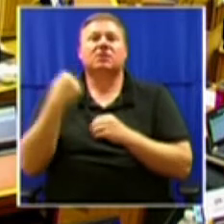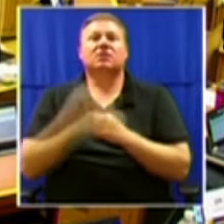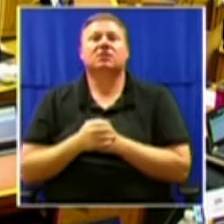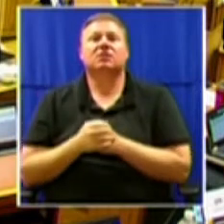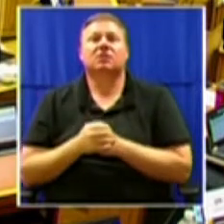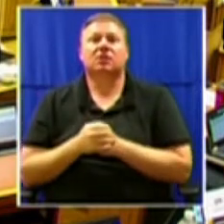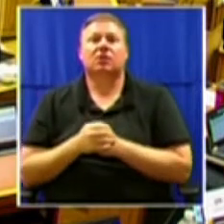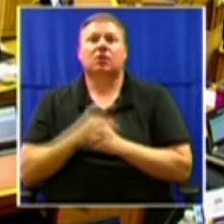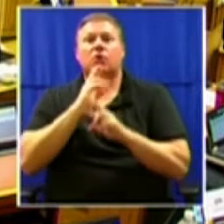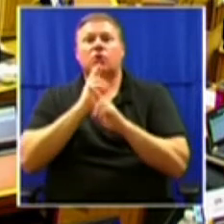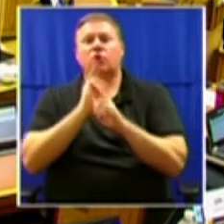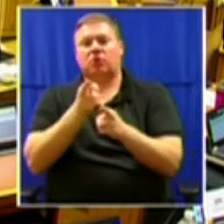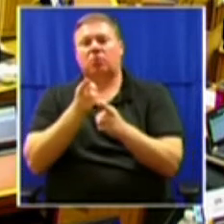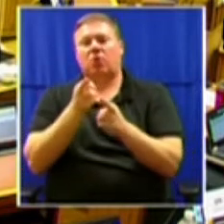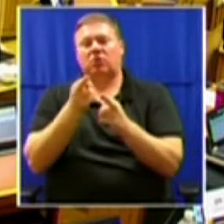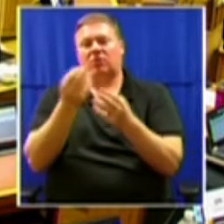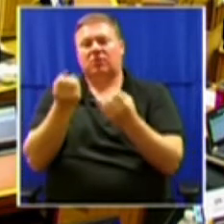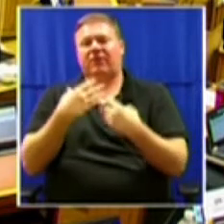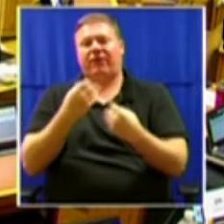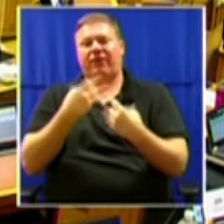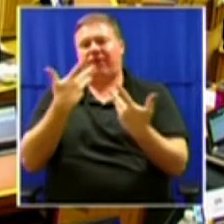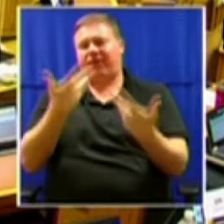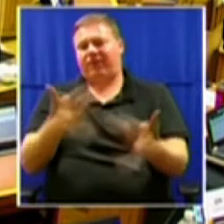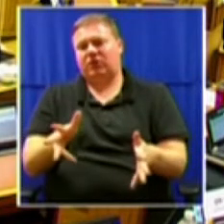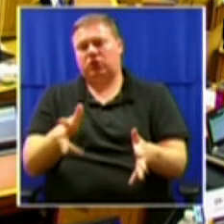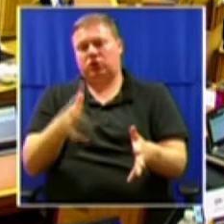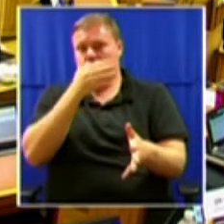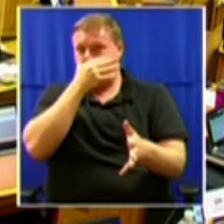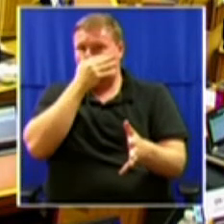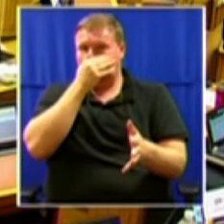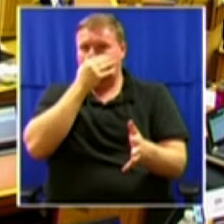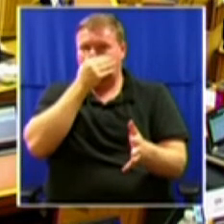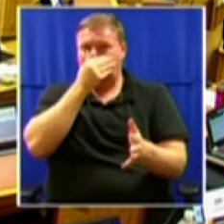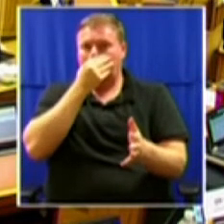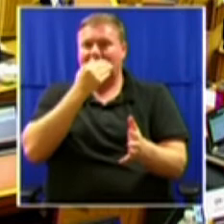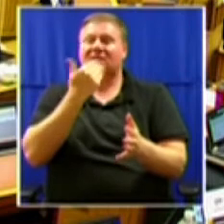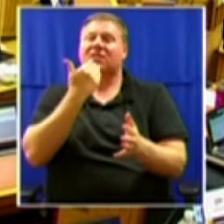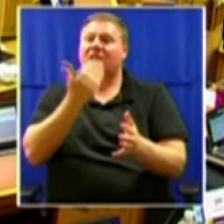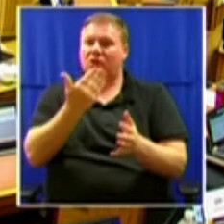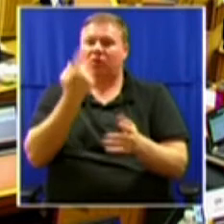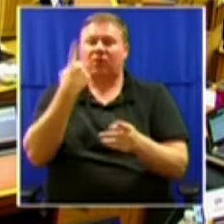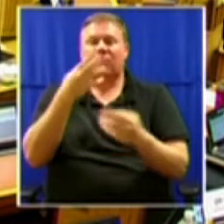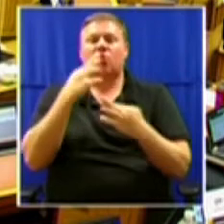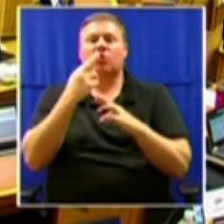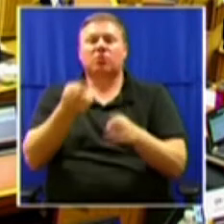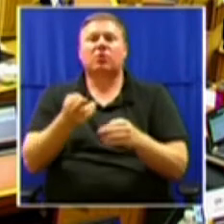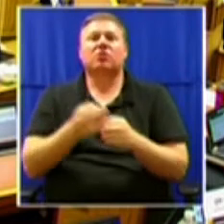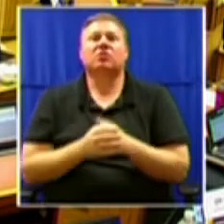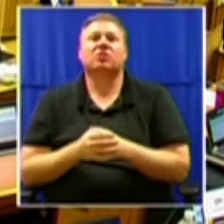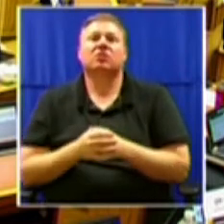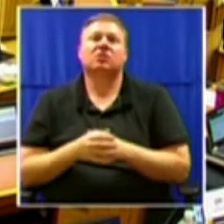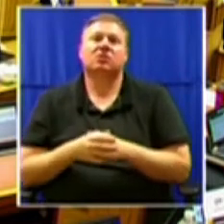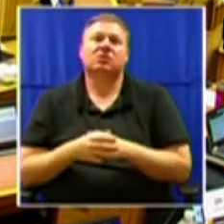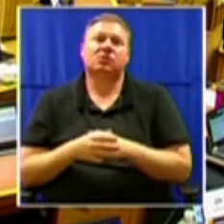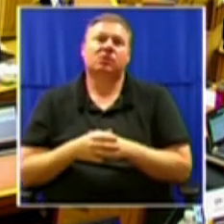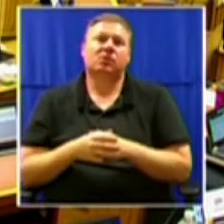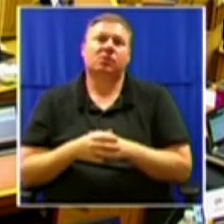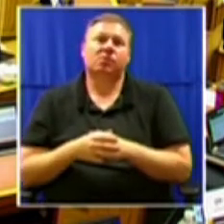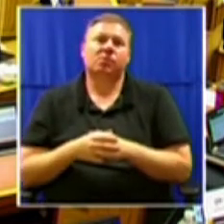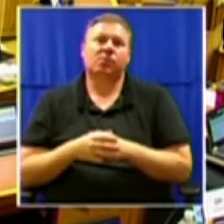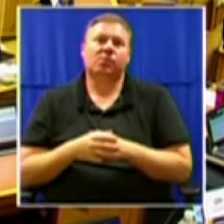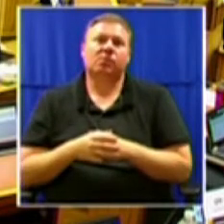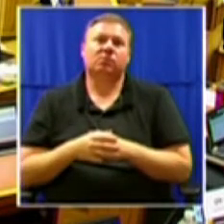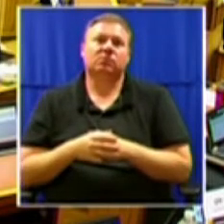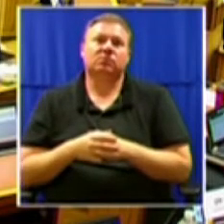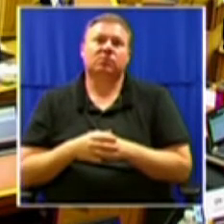Given the responses which you have given us today, and thank you very much for those responses, we have seen